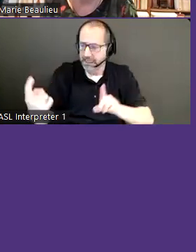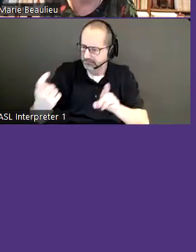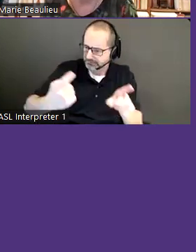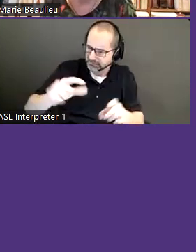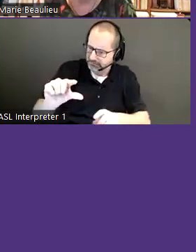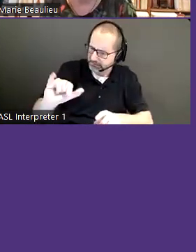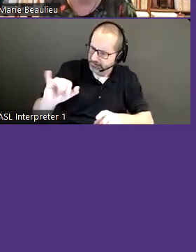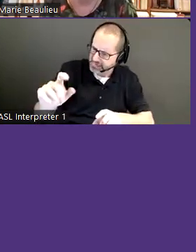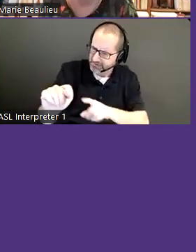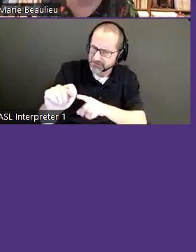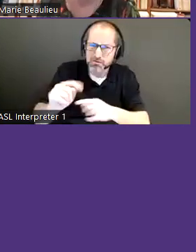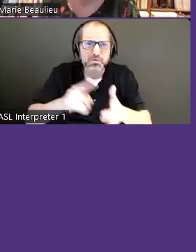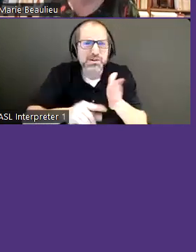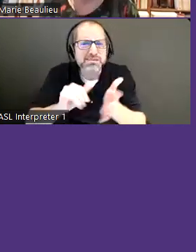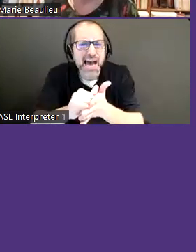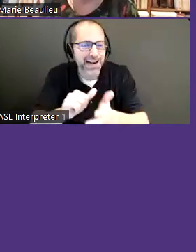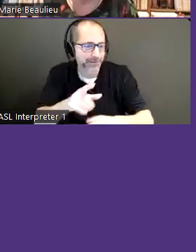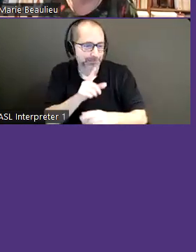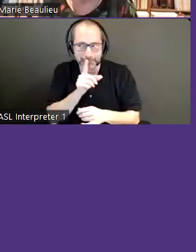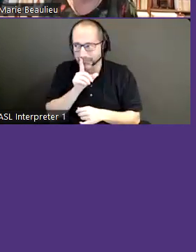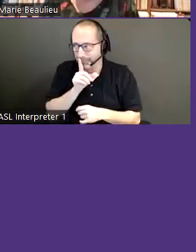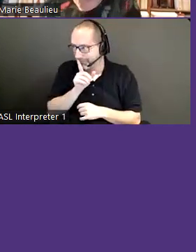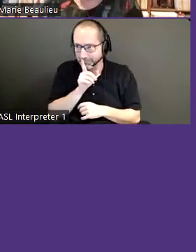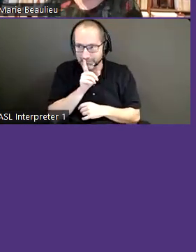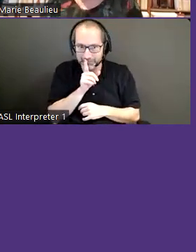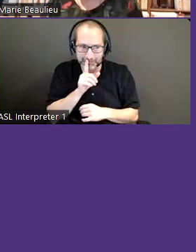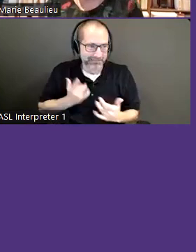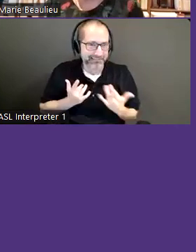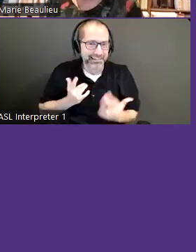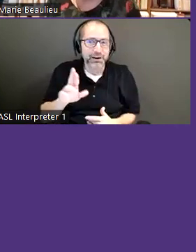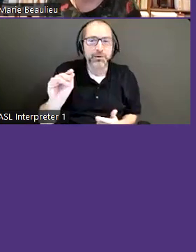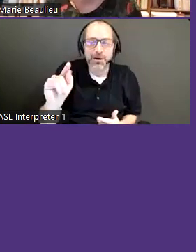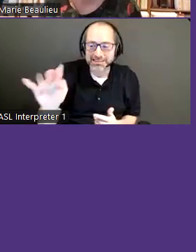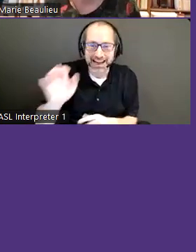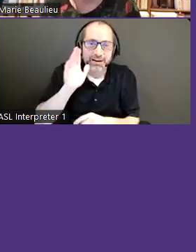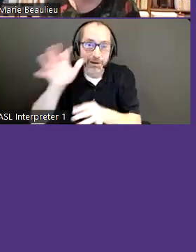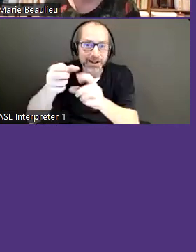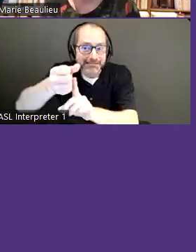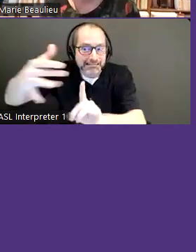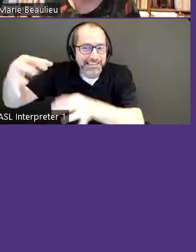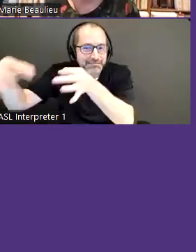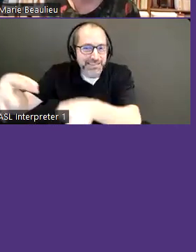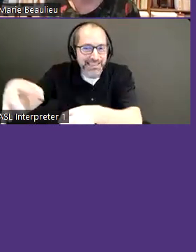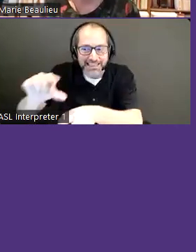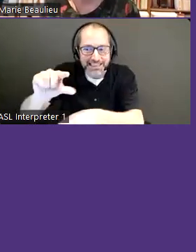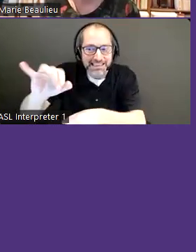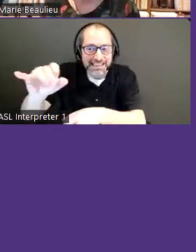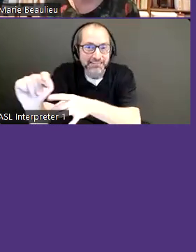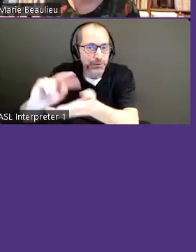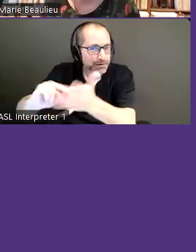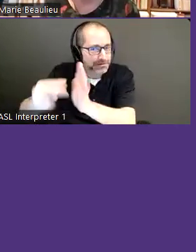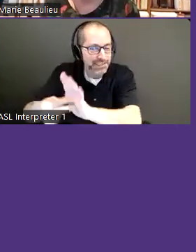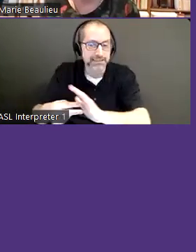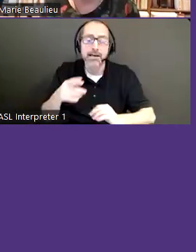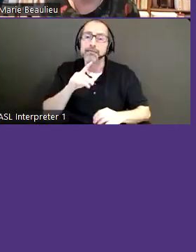keeping the suspense because Roxanne will explain in a few slides what we mean about that. But what we want to do is really talking about